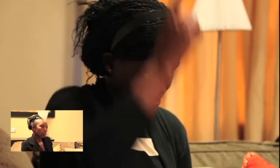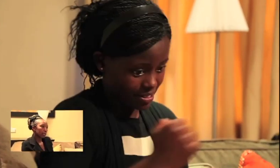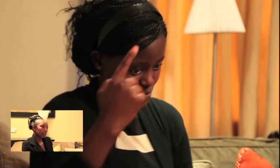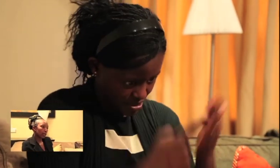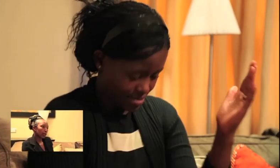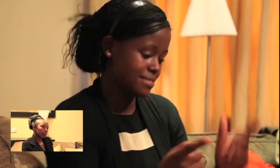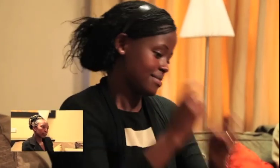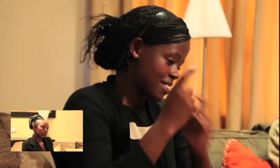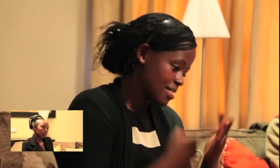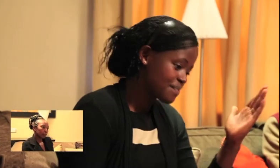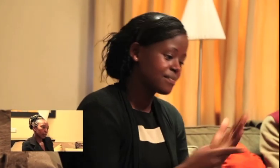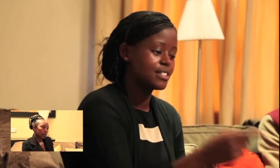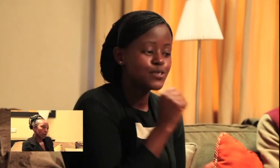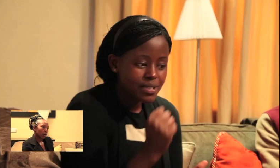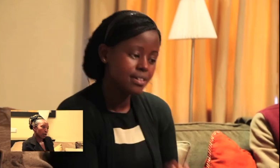From my side,